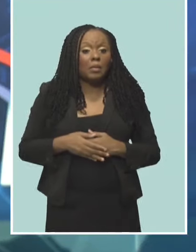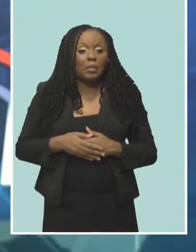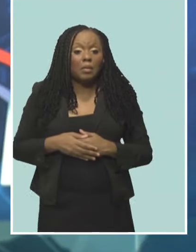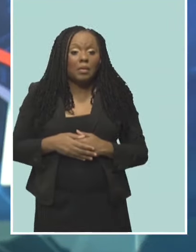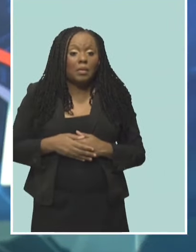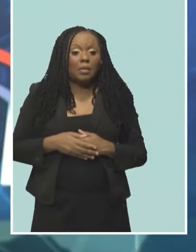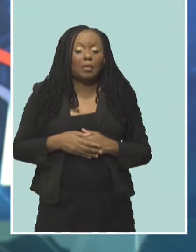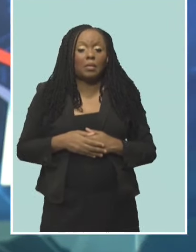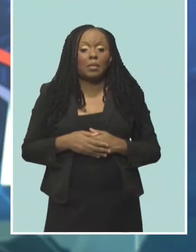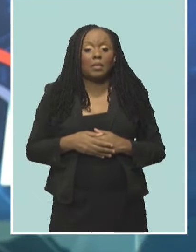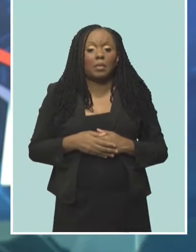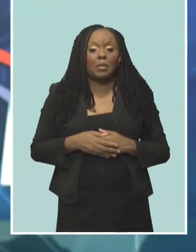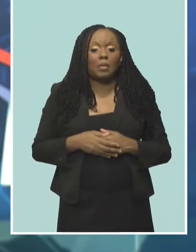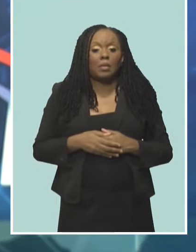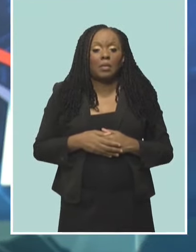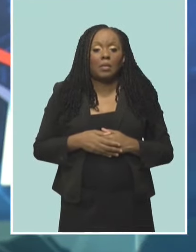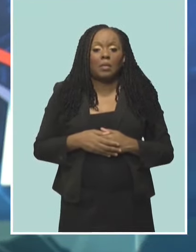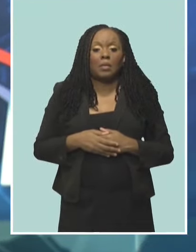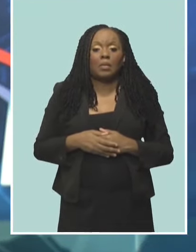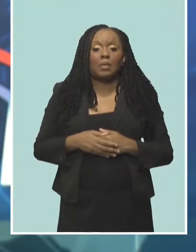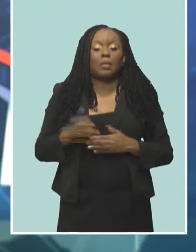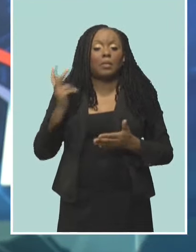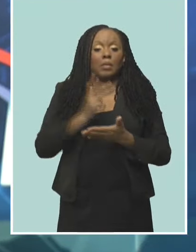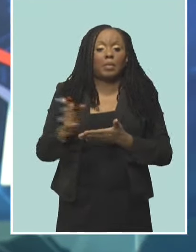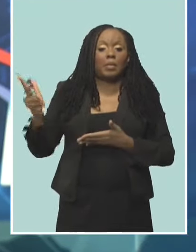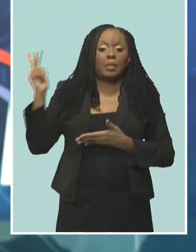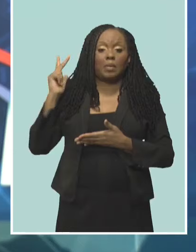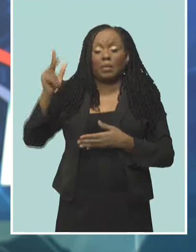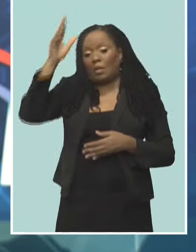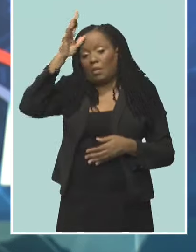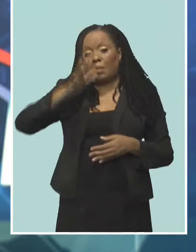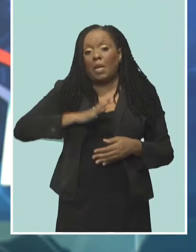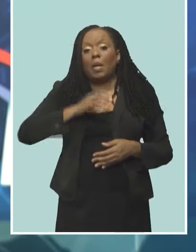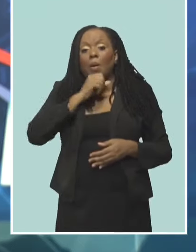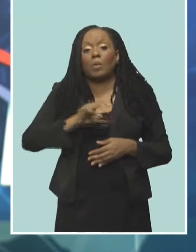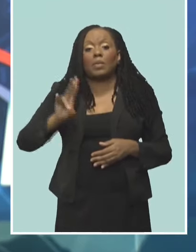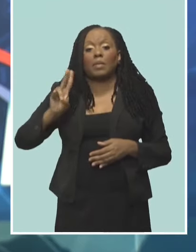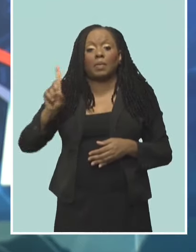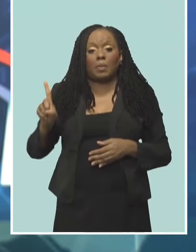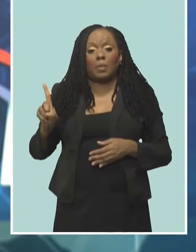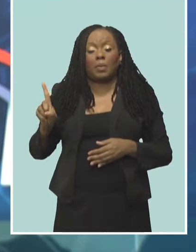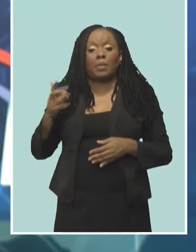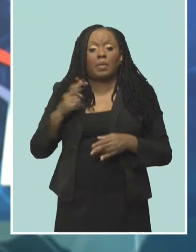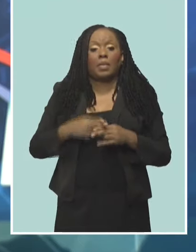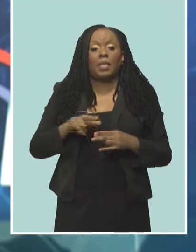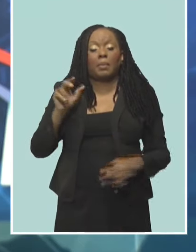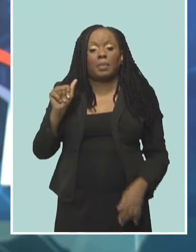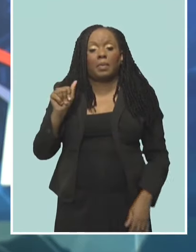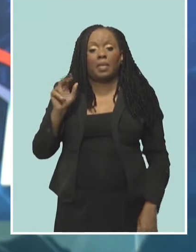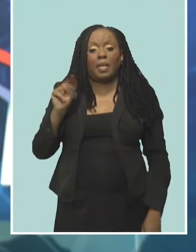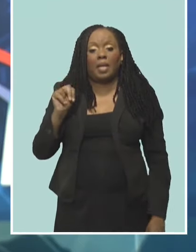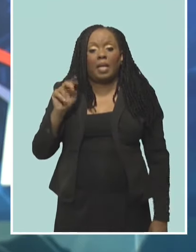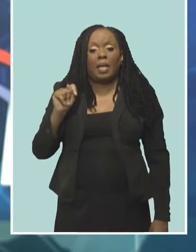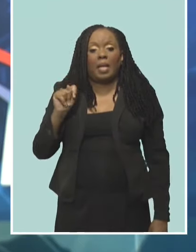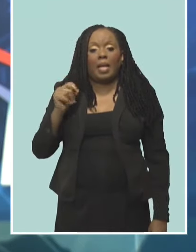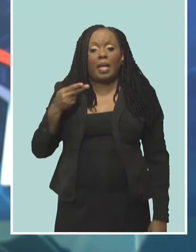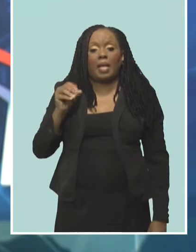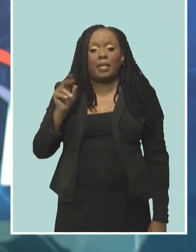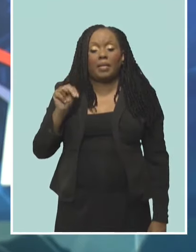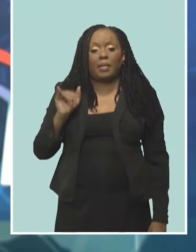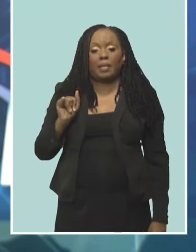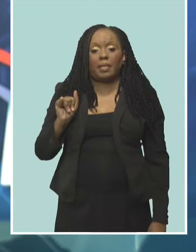3 weeks have passed since 71-year-old Anthony Coward disappeared, and his family is worried about his whereabouts. His